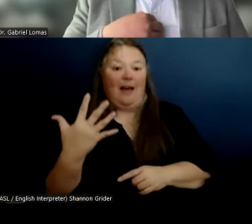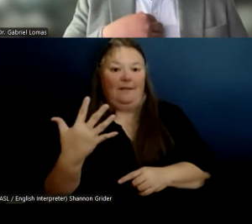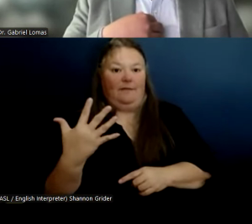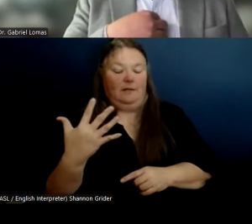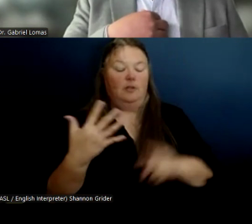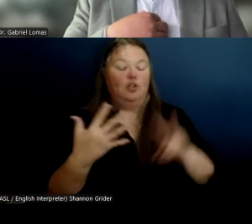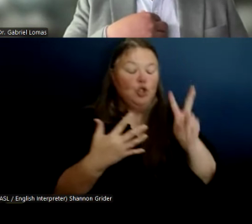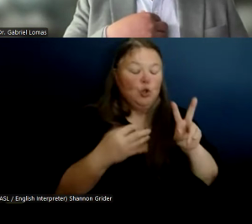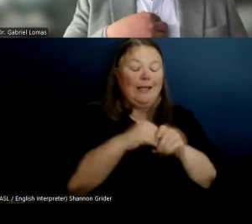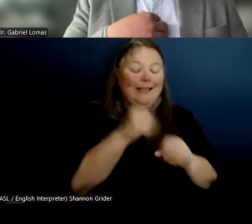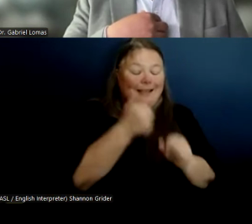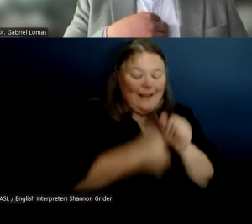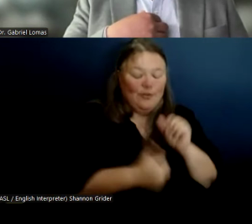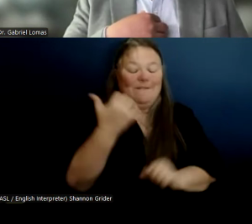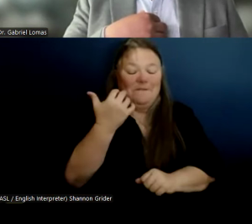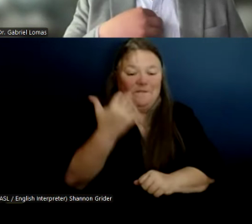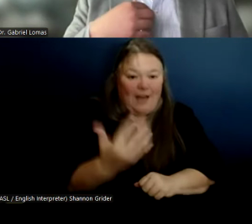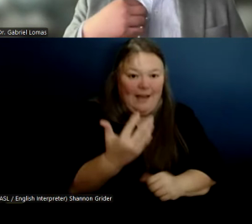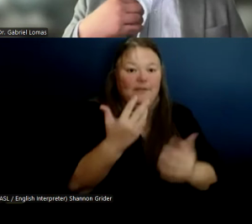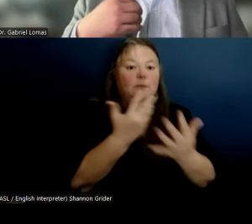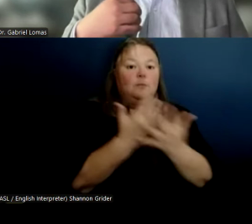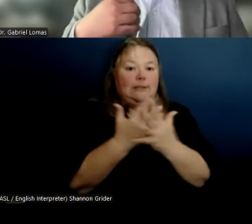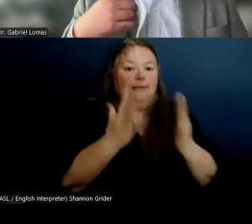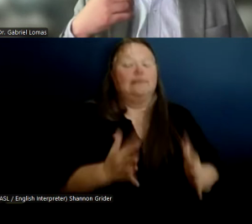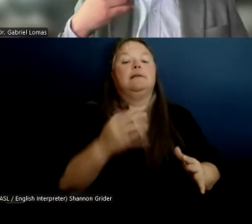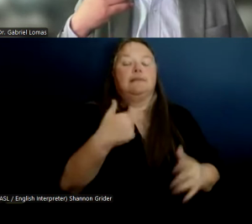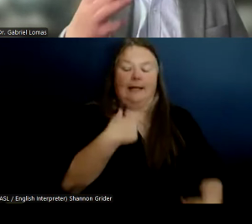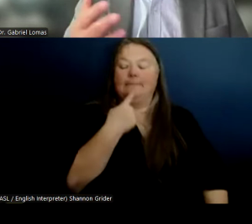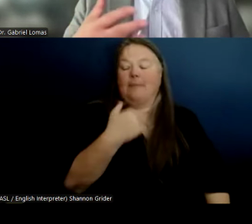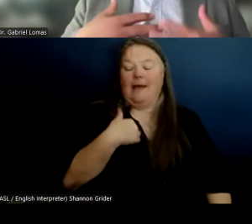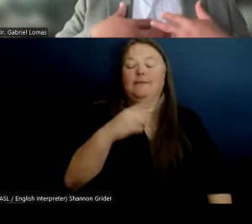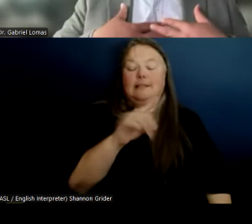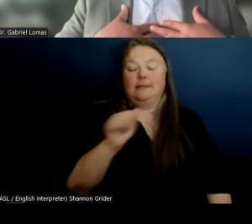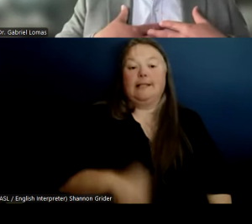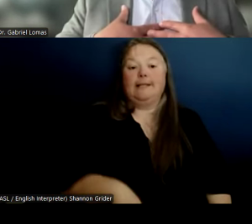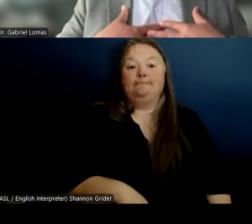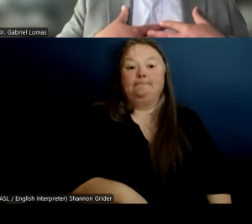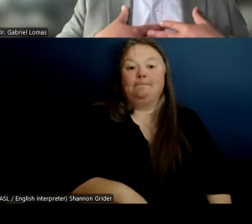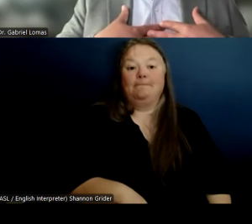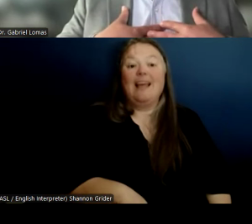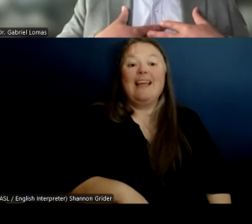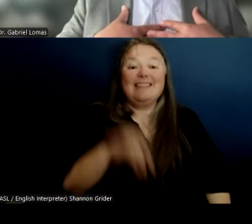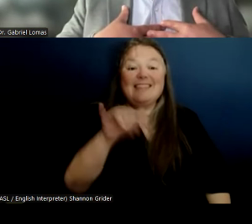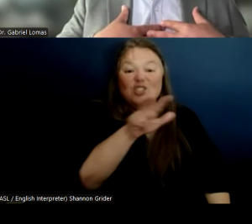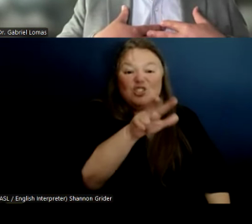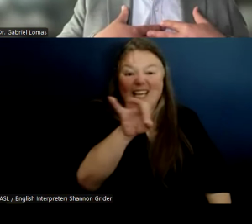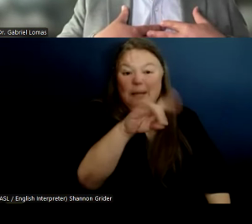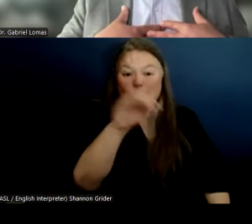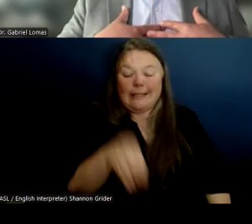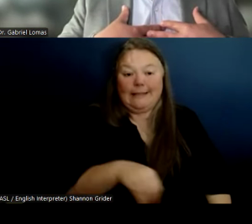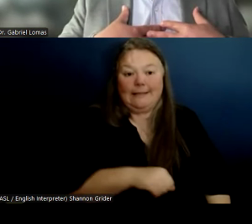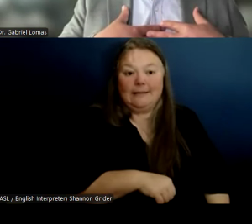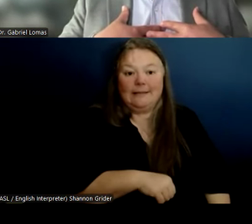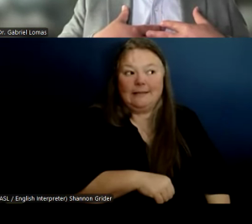federal prison system. Now, I want to pause right there because to me that's profound.